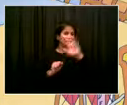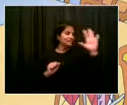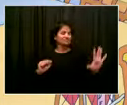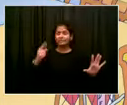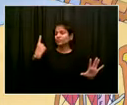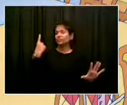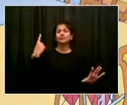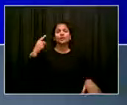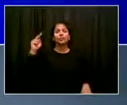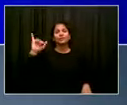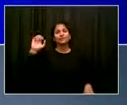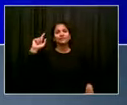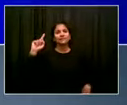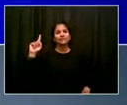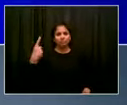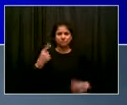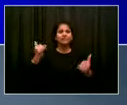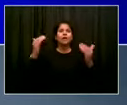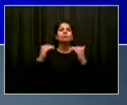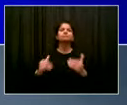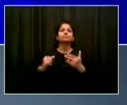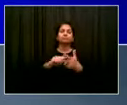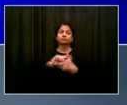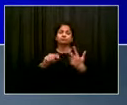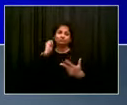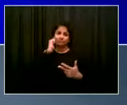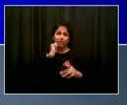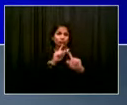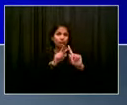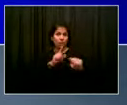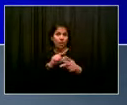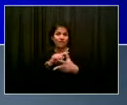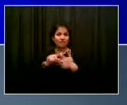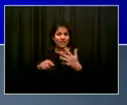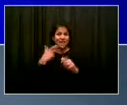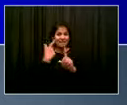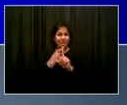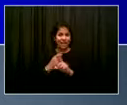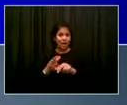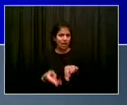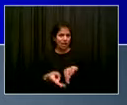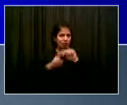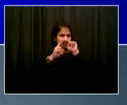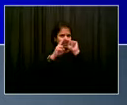today, number one, this number keeps growing, growing, growing. Doses administered to date,